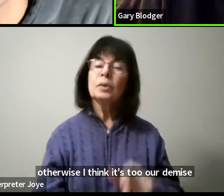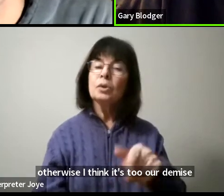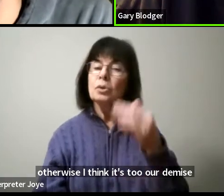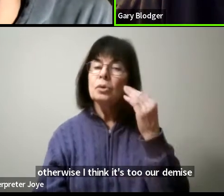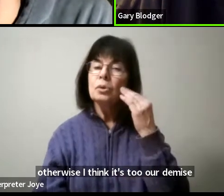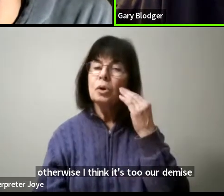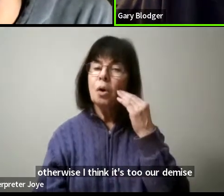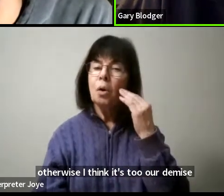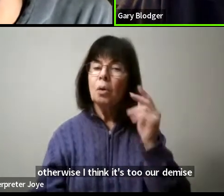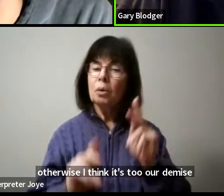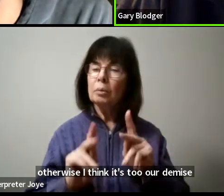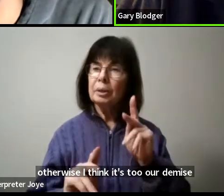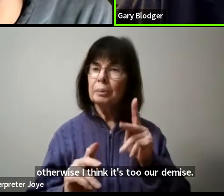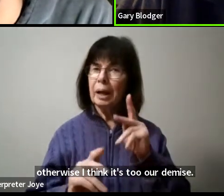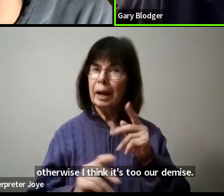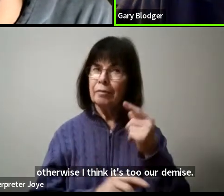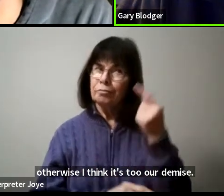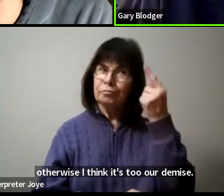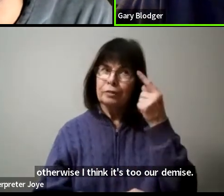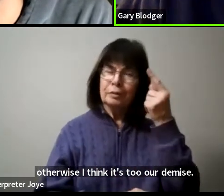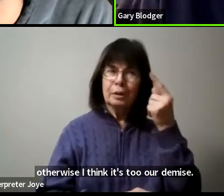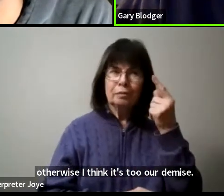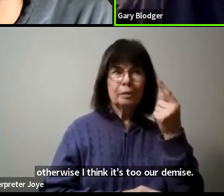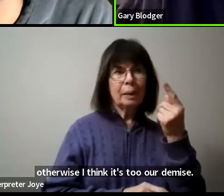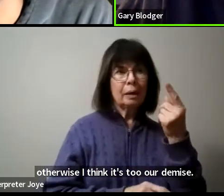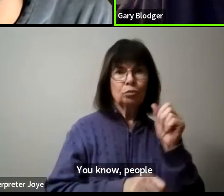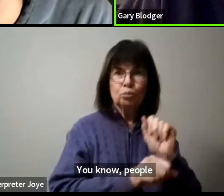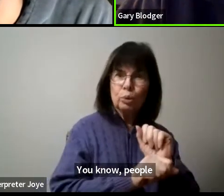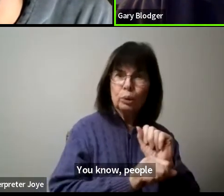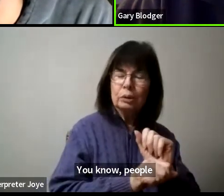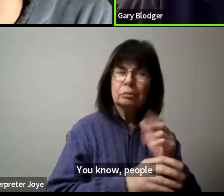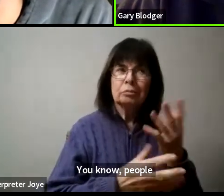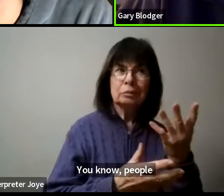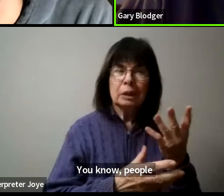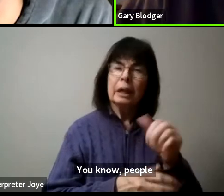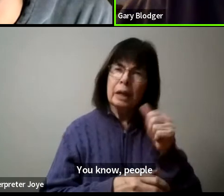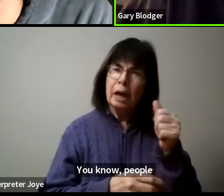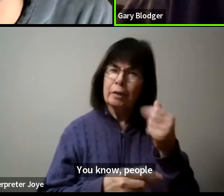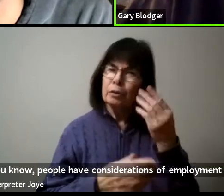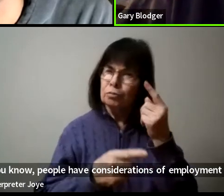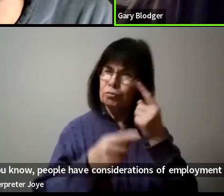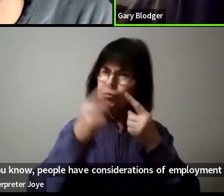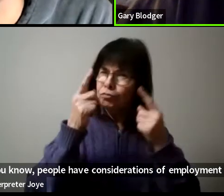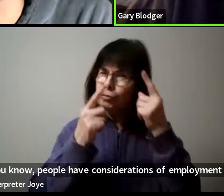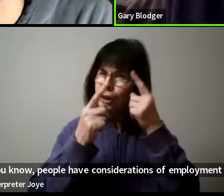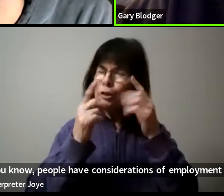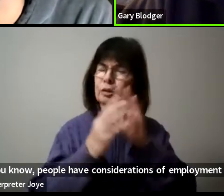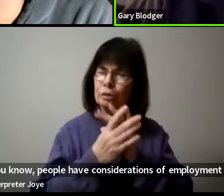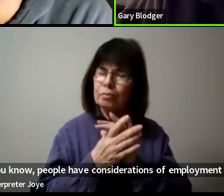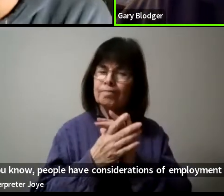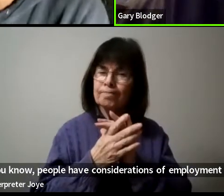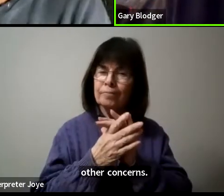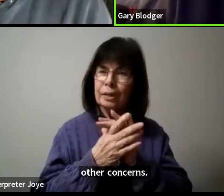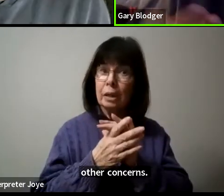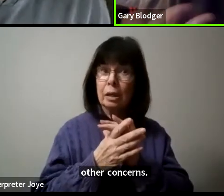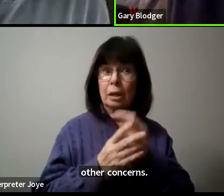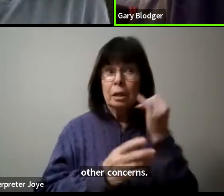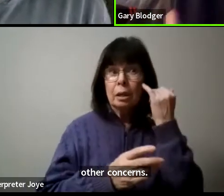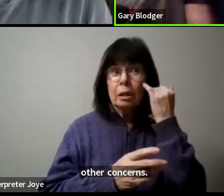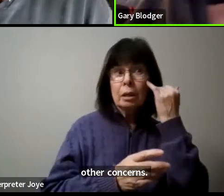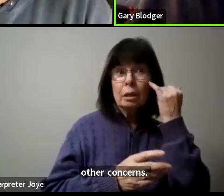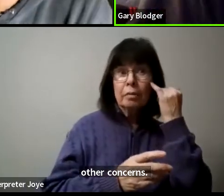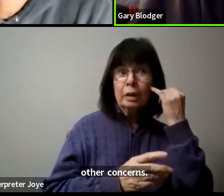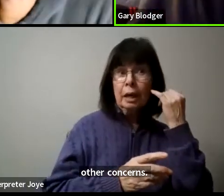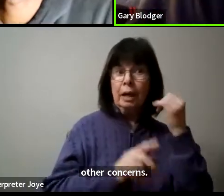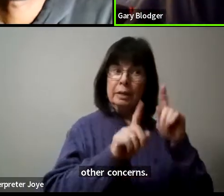People have considerations of employment and other concerns. If they test positive, they don't want to